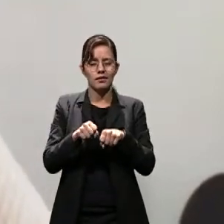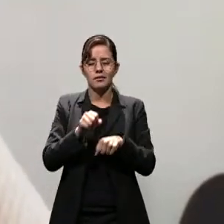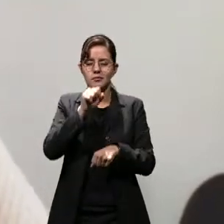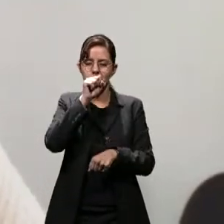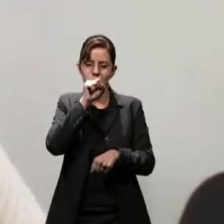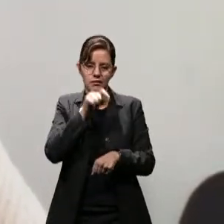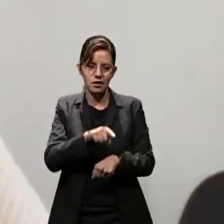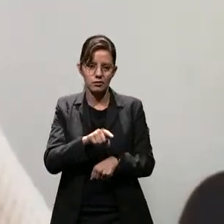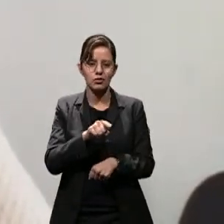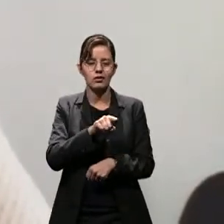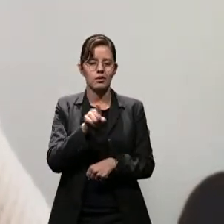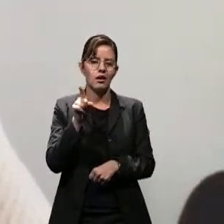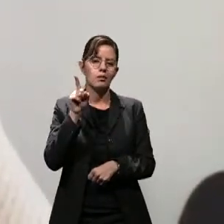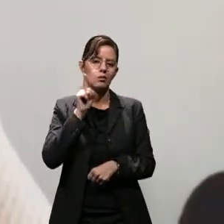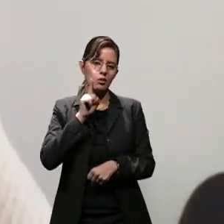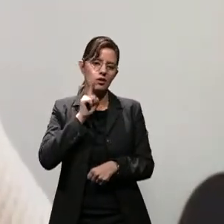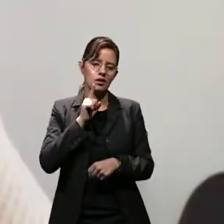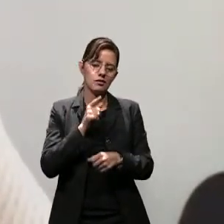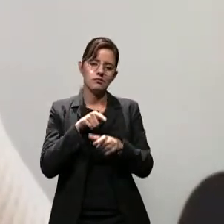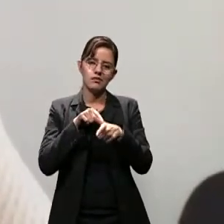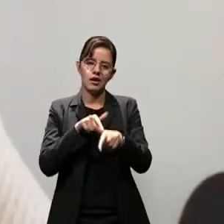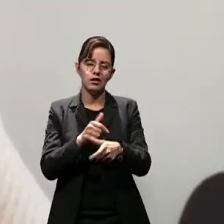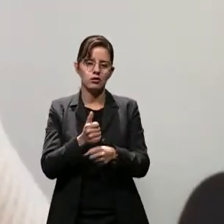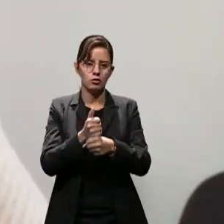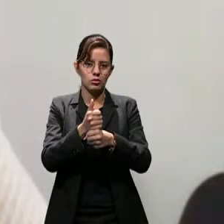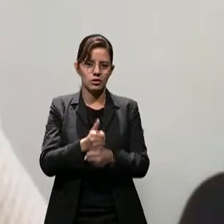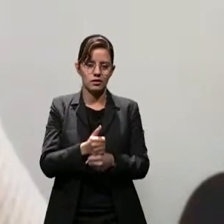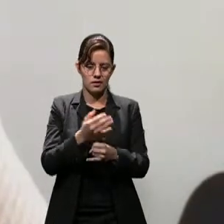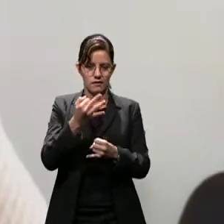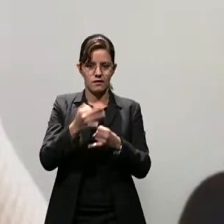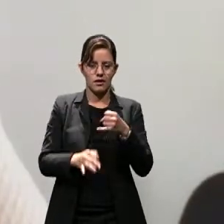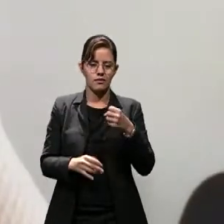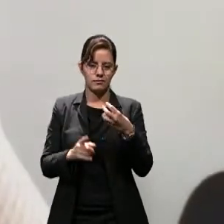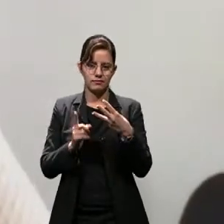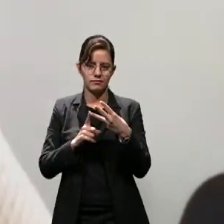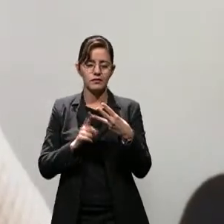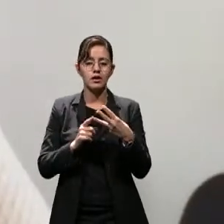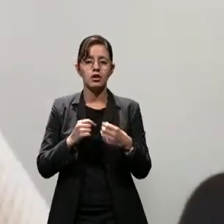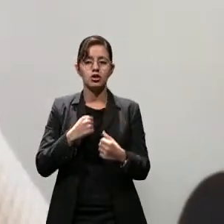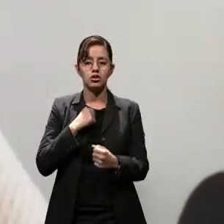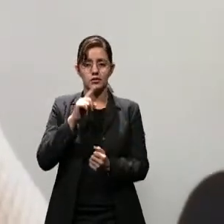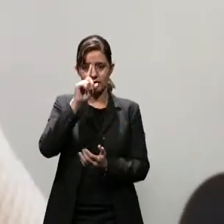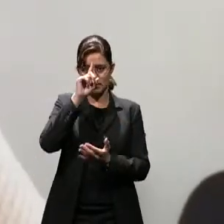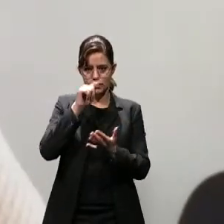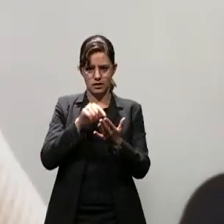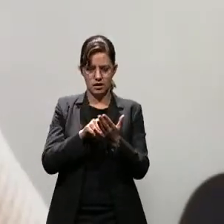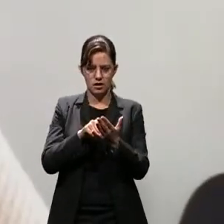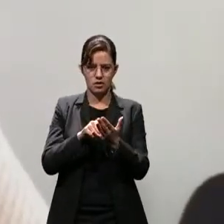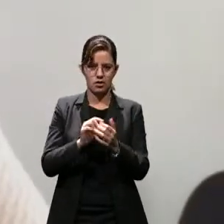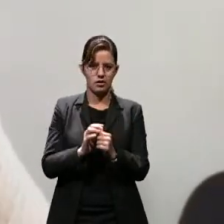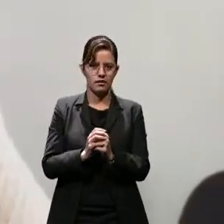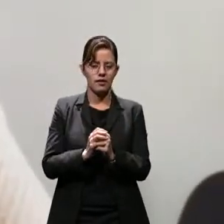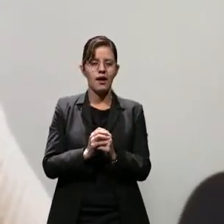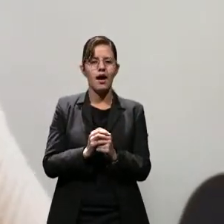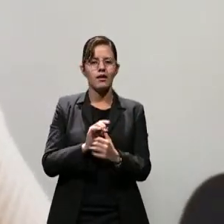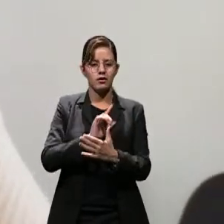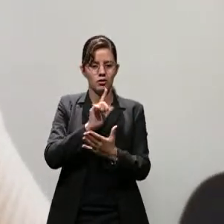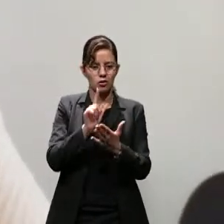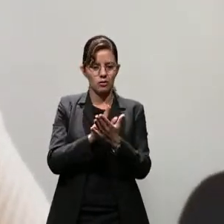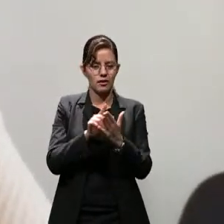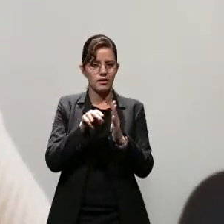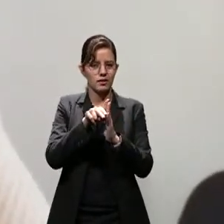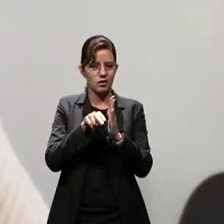to have violence present against women. And finally, I think that besides strengthening all